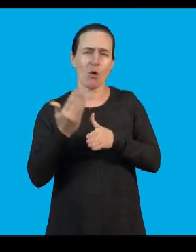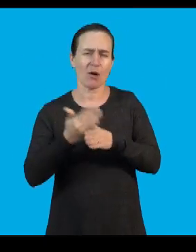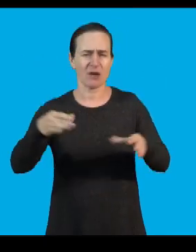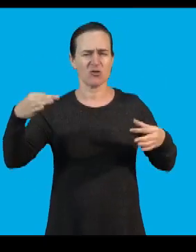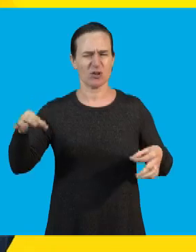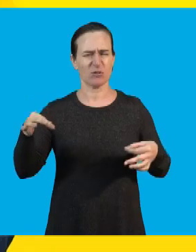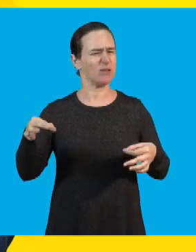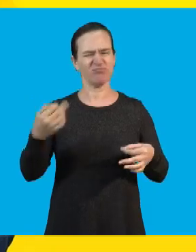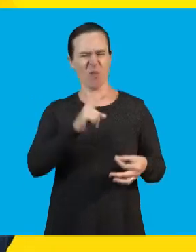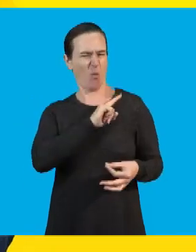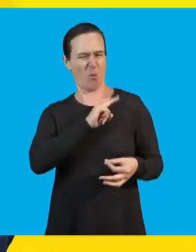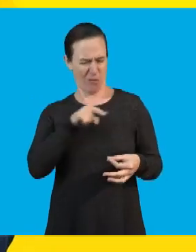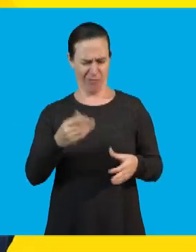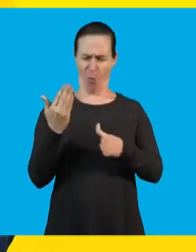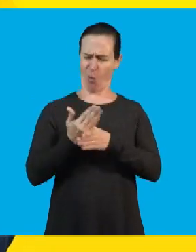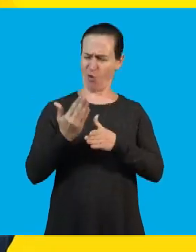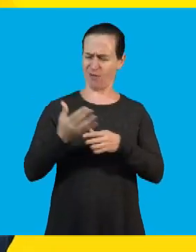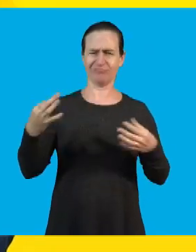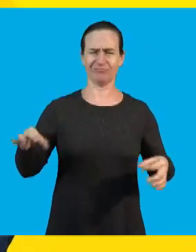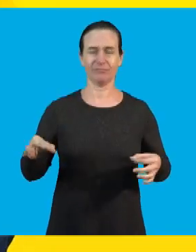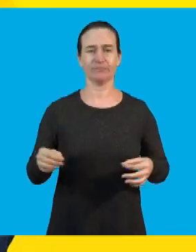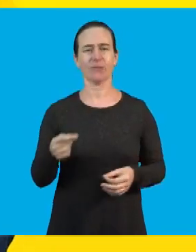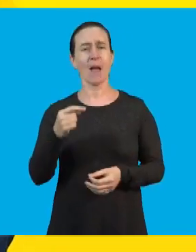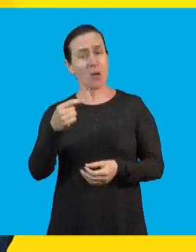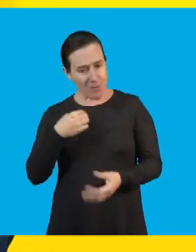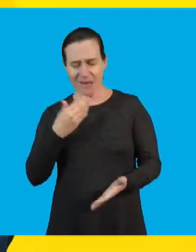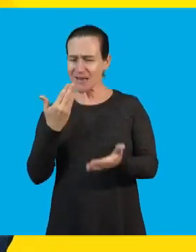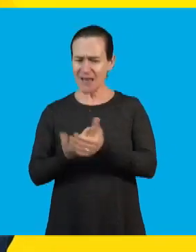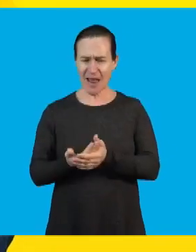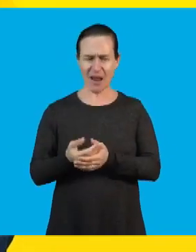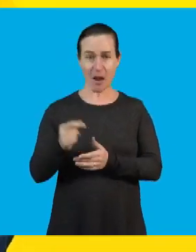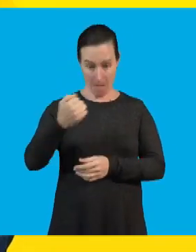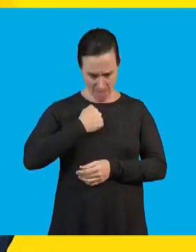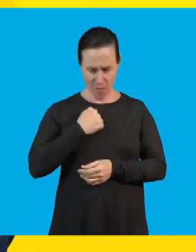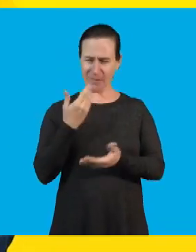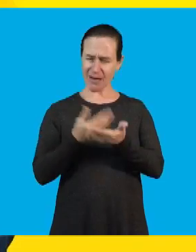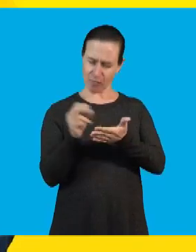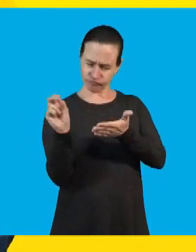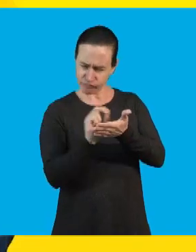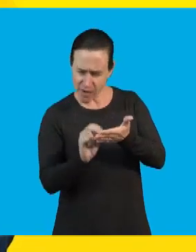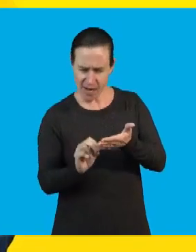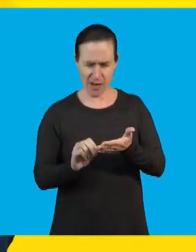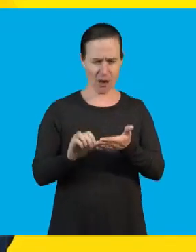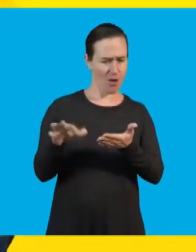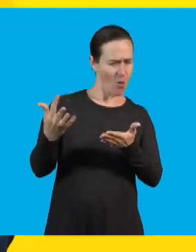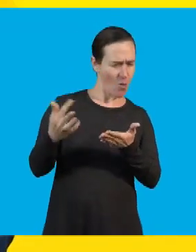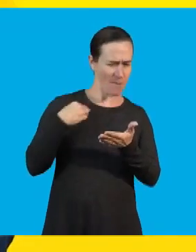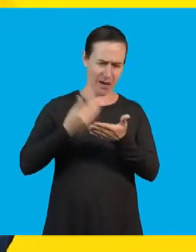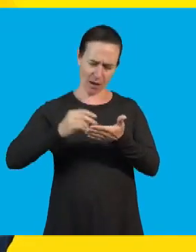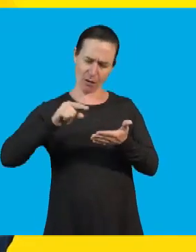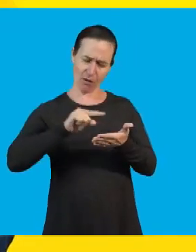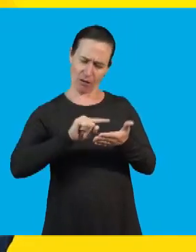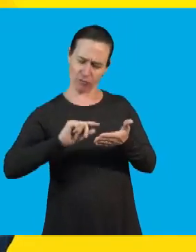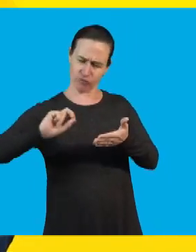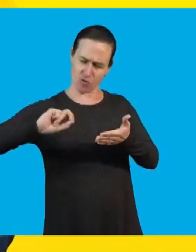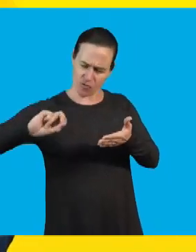that you can use your comprehension text, highlight, scratch, make little notes, and note while you're going